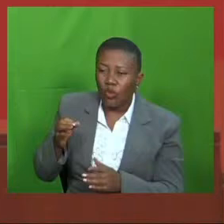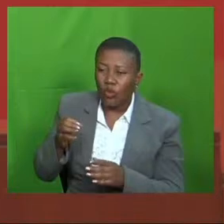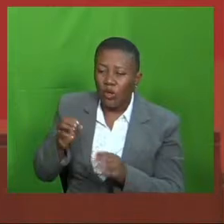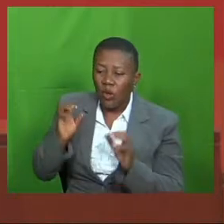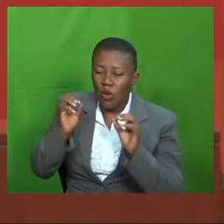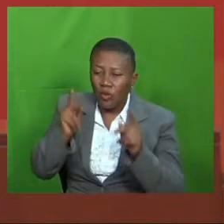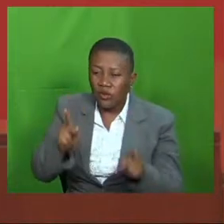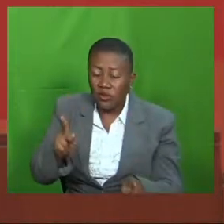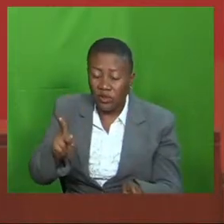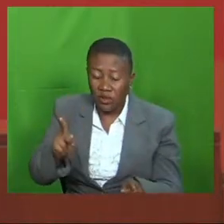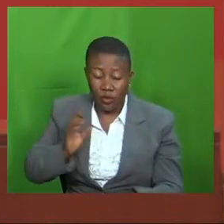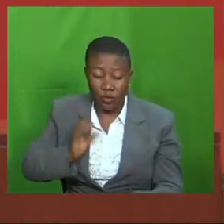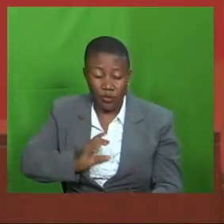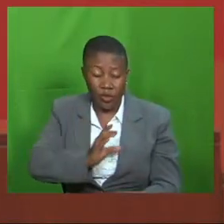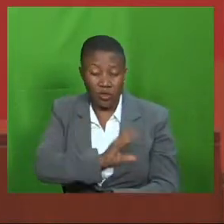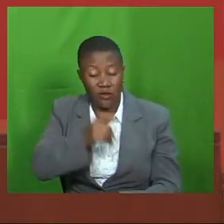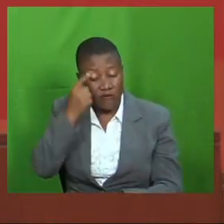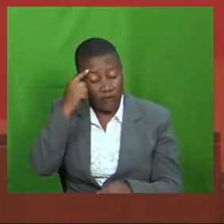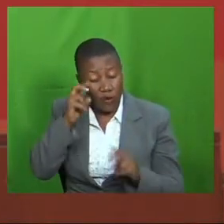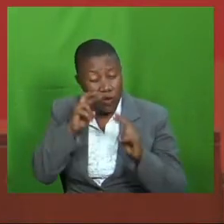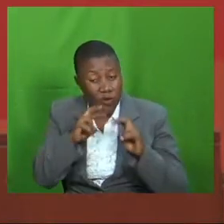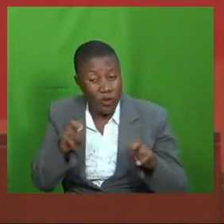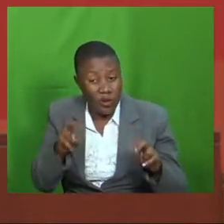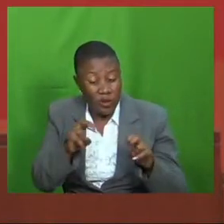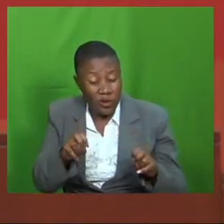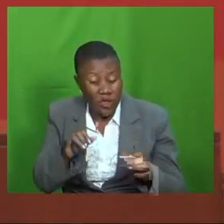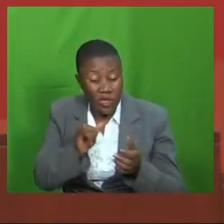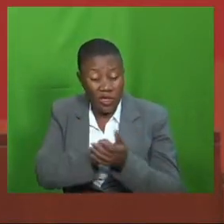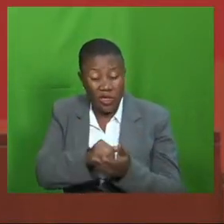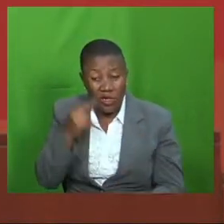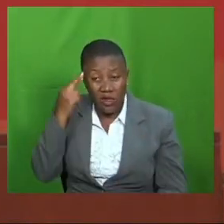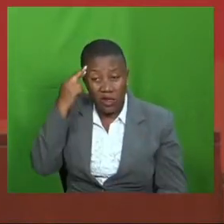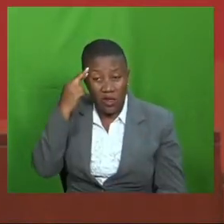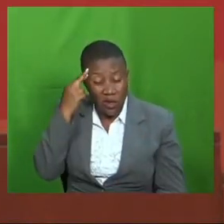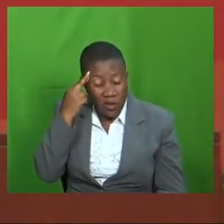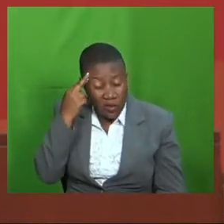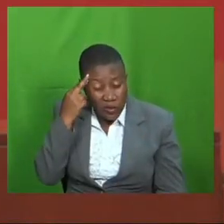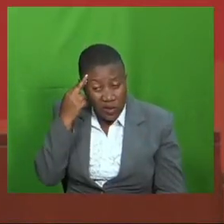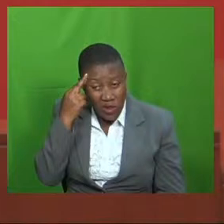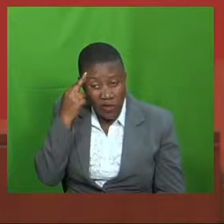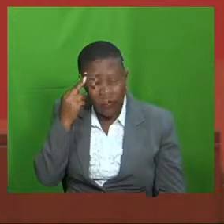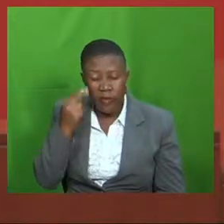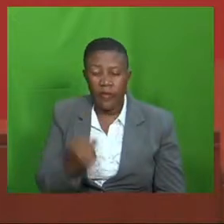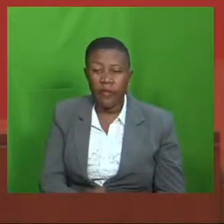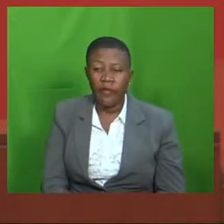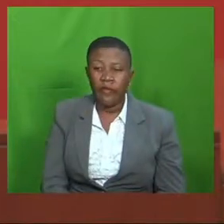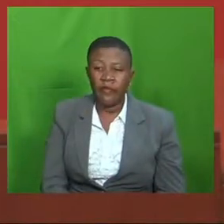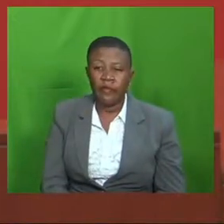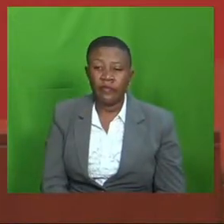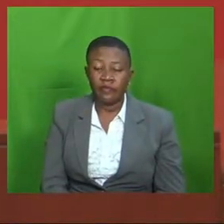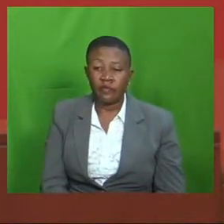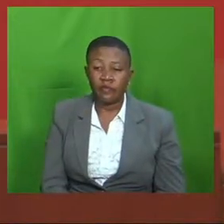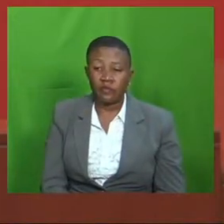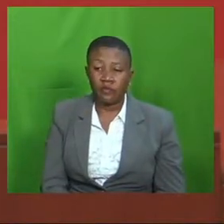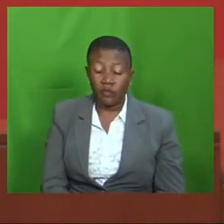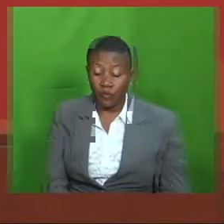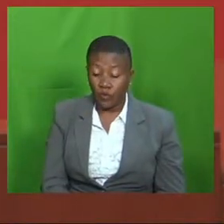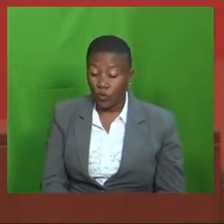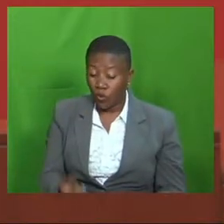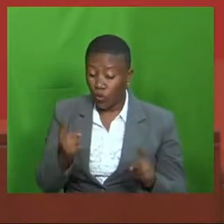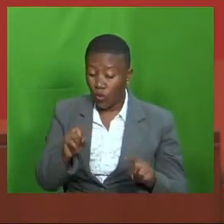inquiry. For the purpose of reiterating my humble view, once a referral has been made,